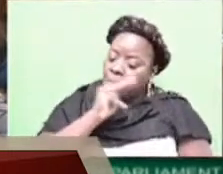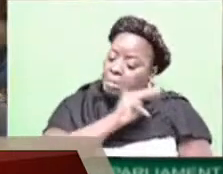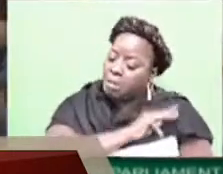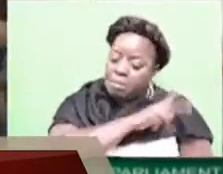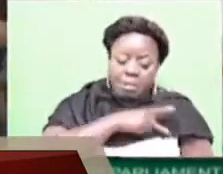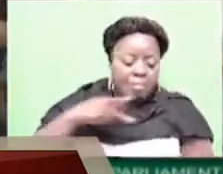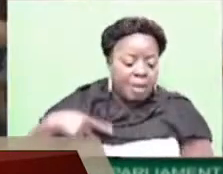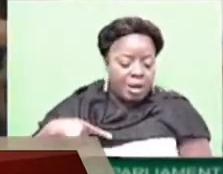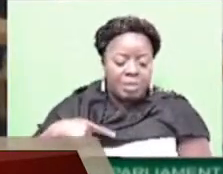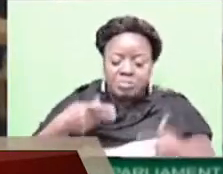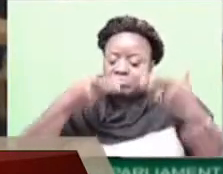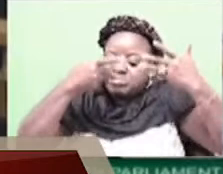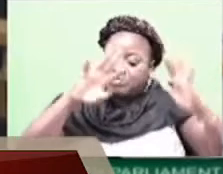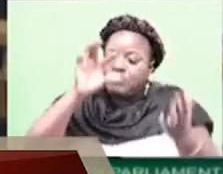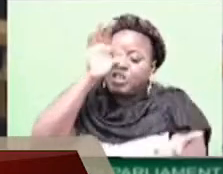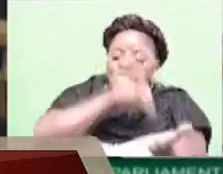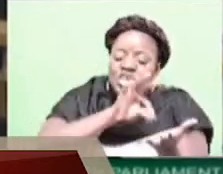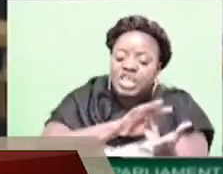2020.